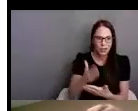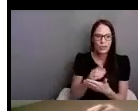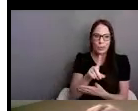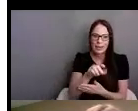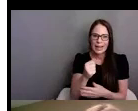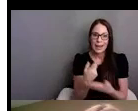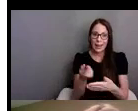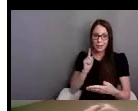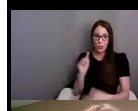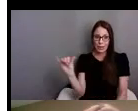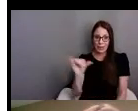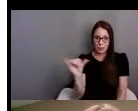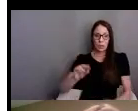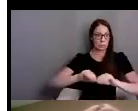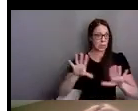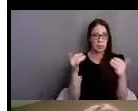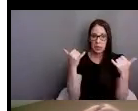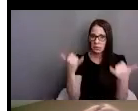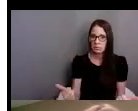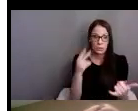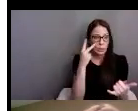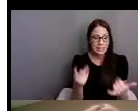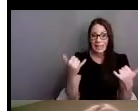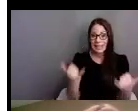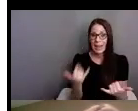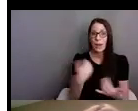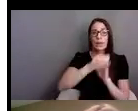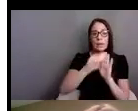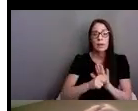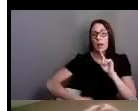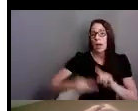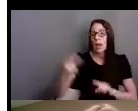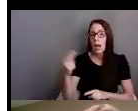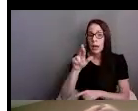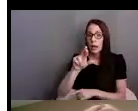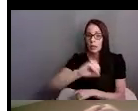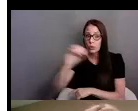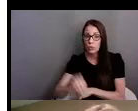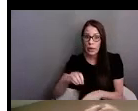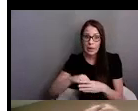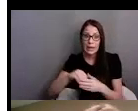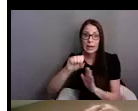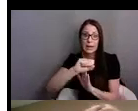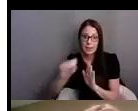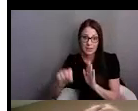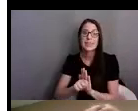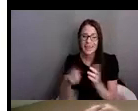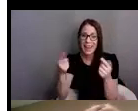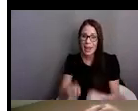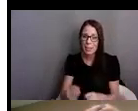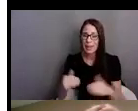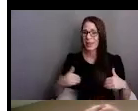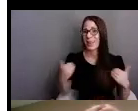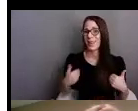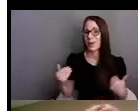well. So very clearly what we are seeing right now in the state is that our highest rates of disease transmission are occurring among younger populations. So this figure